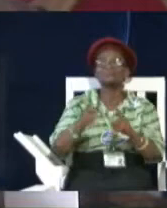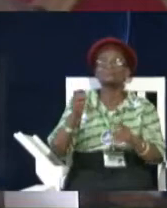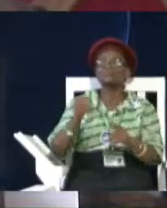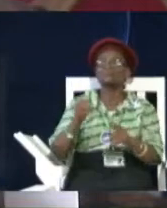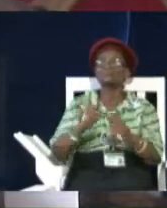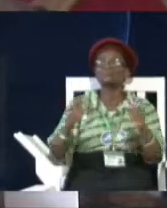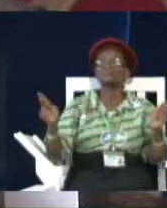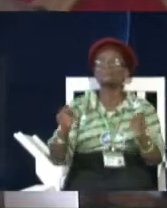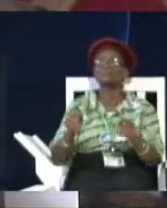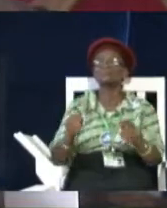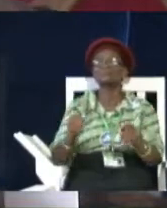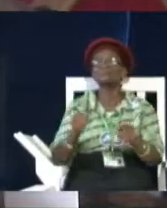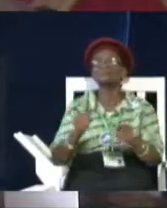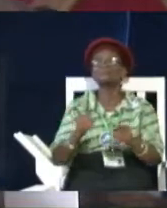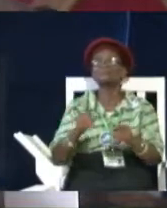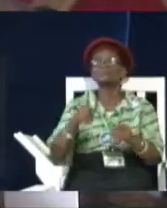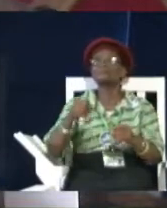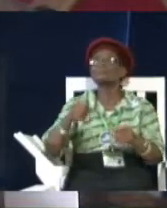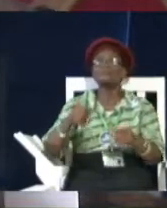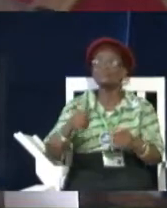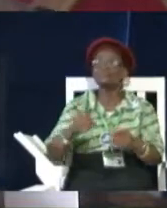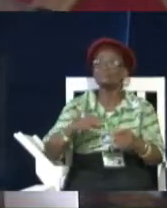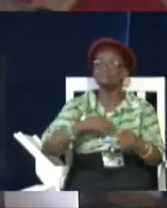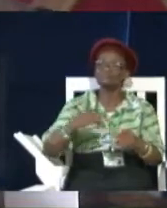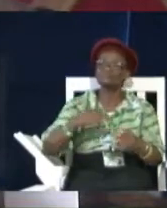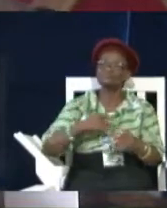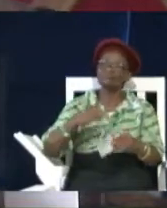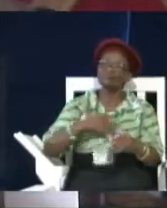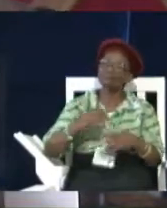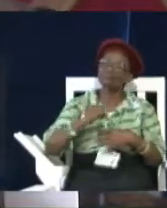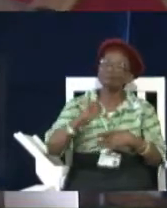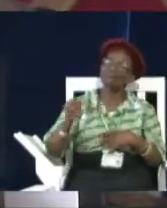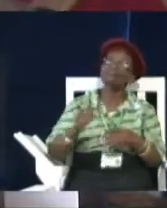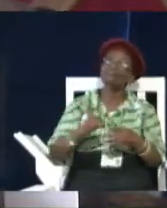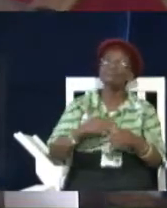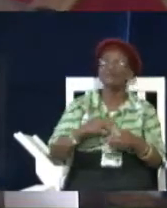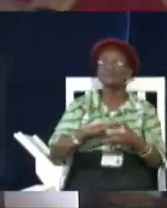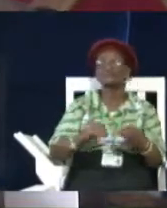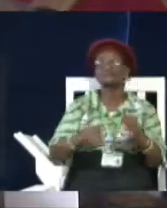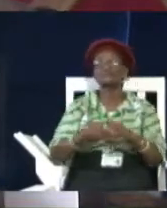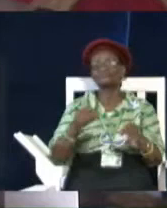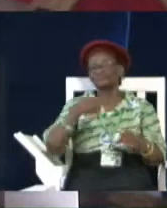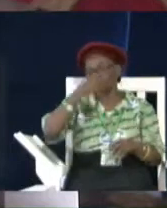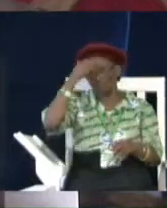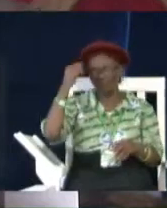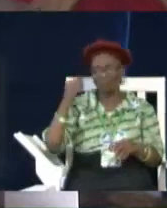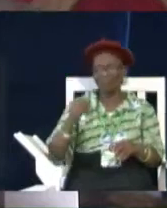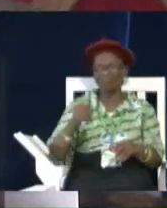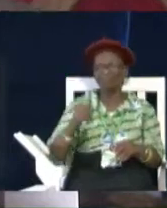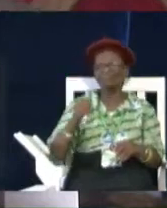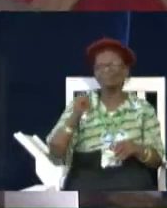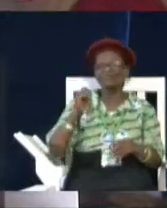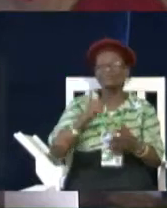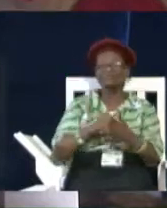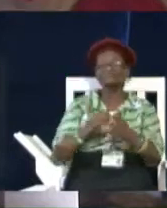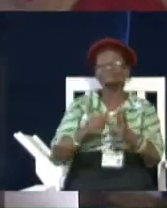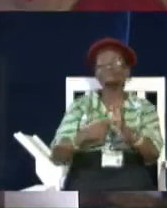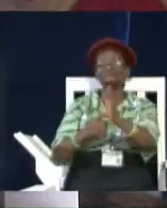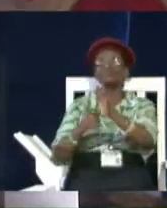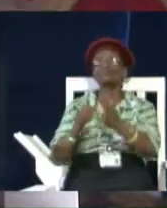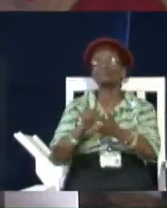interesting story because it shows that highway robbers have been around for